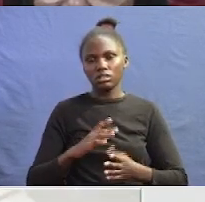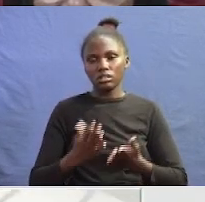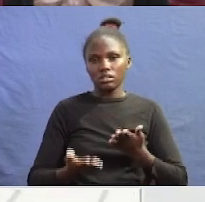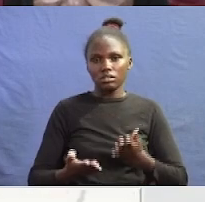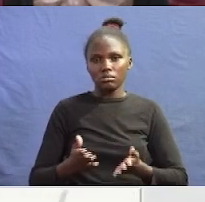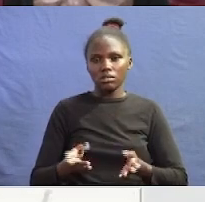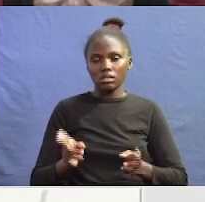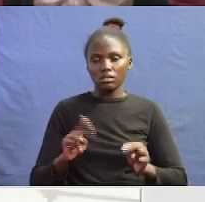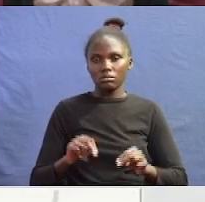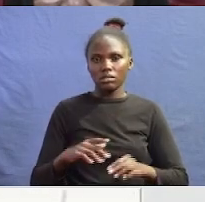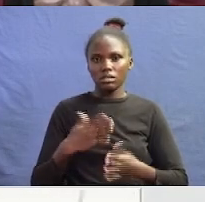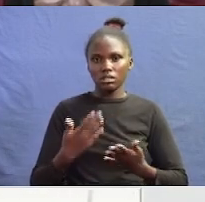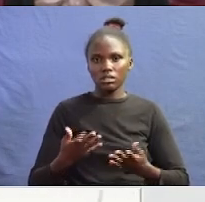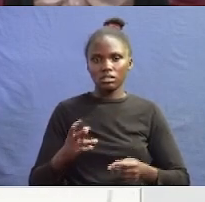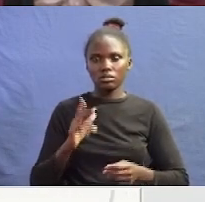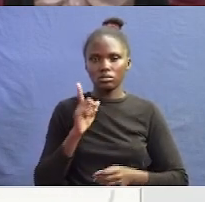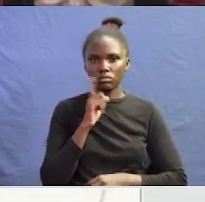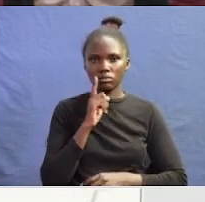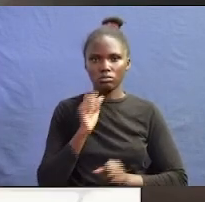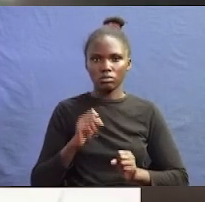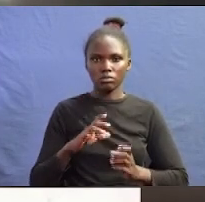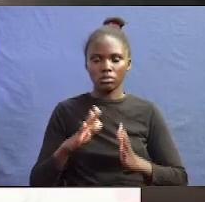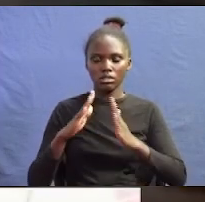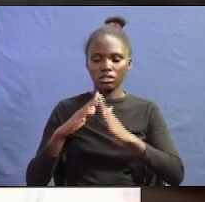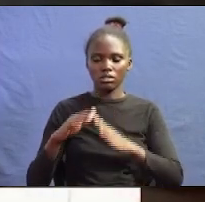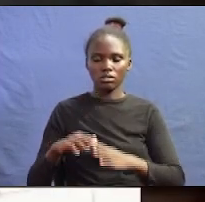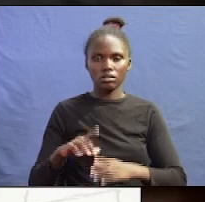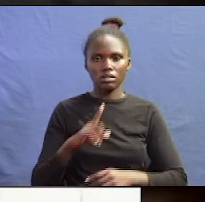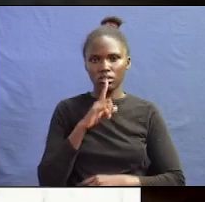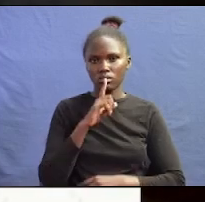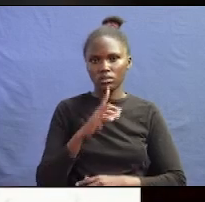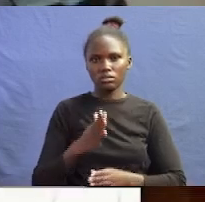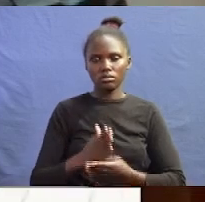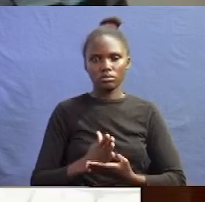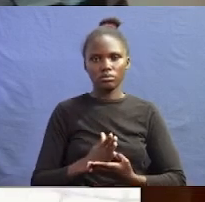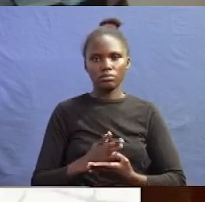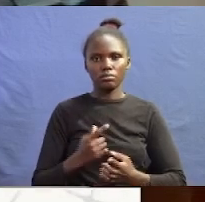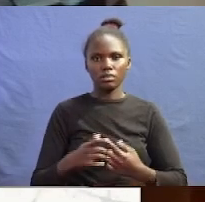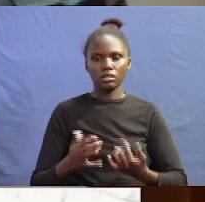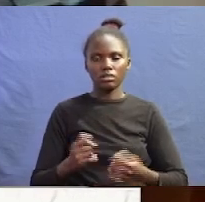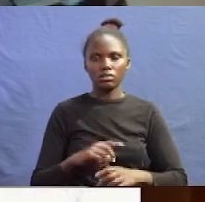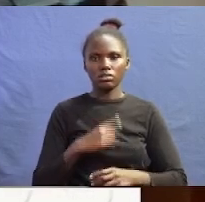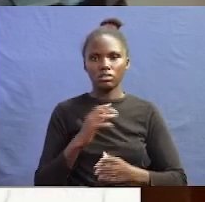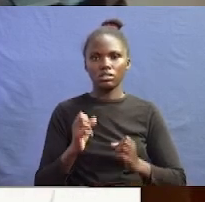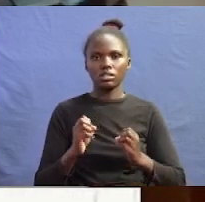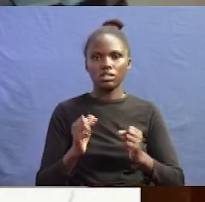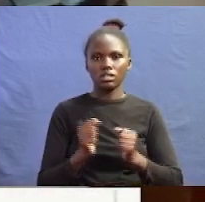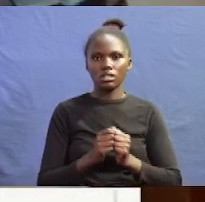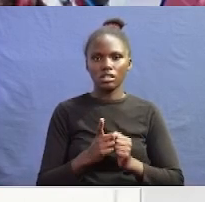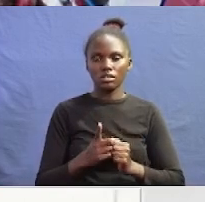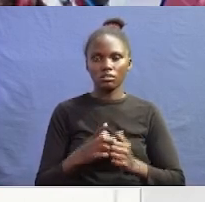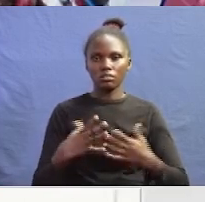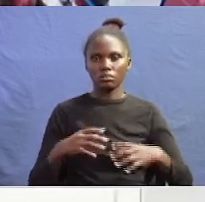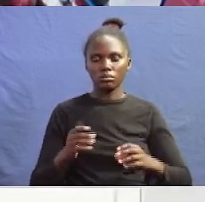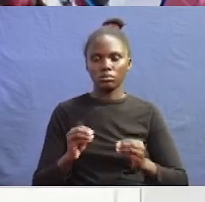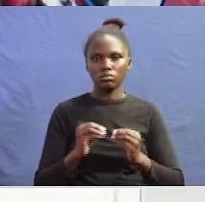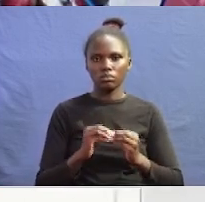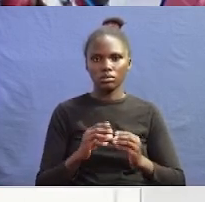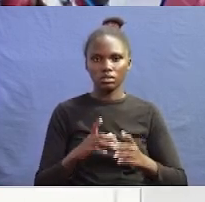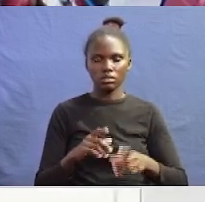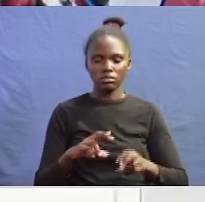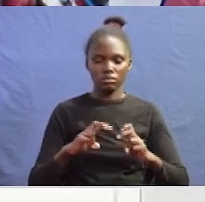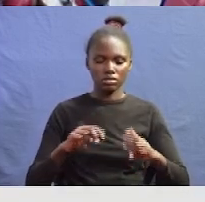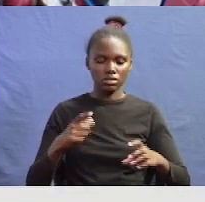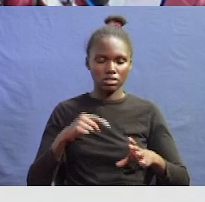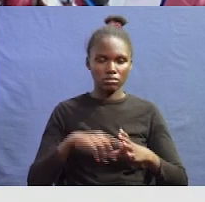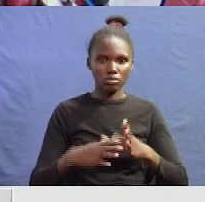happens tomorrow, this House will be blamed. Initially, a motion to appoint an 11-member special committee to investigate the claim